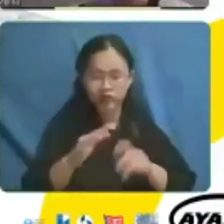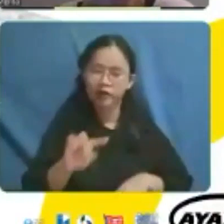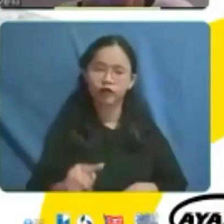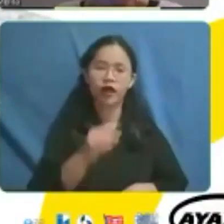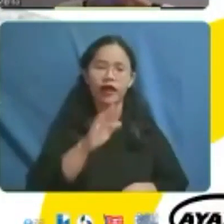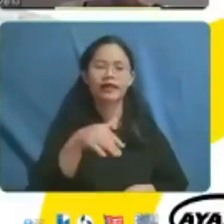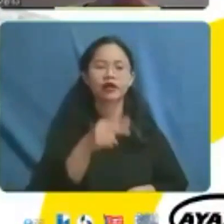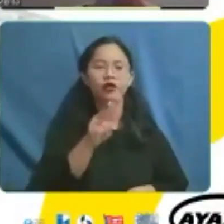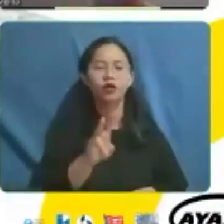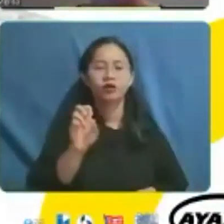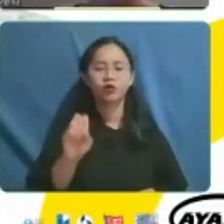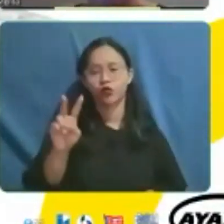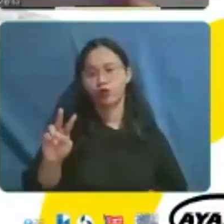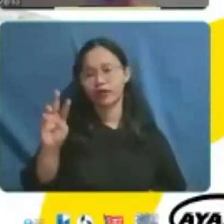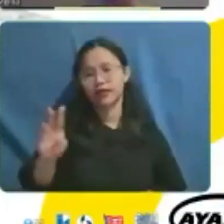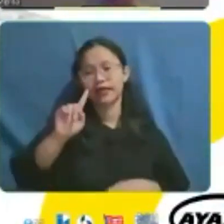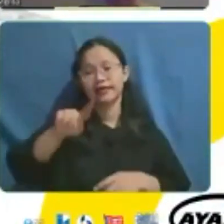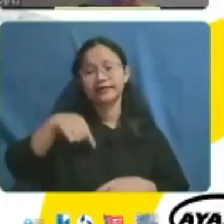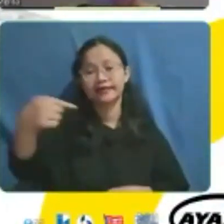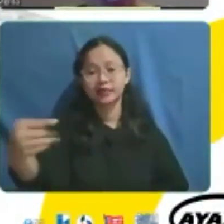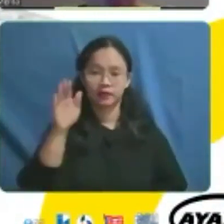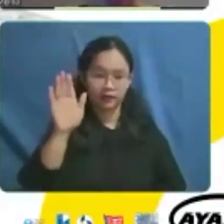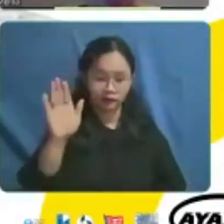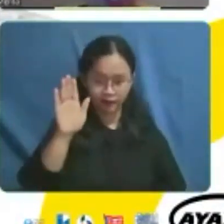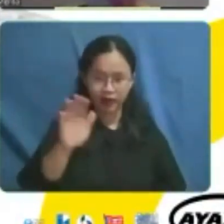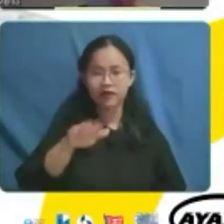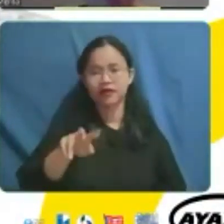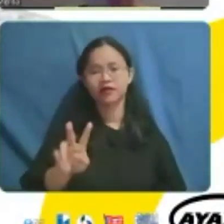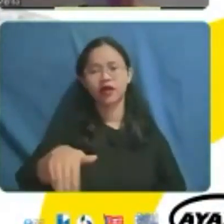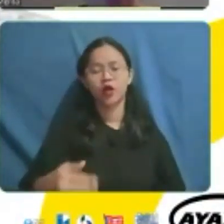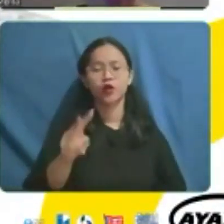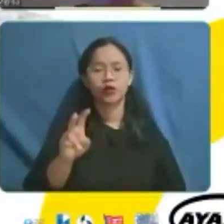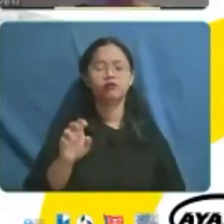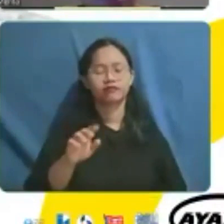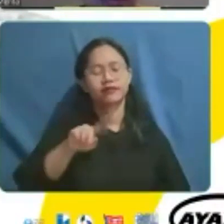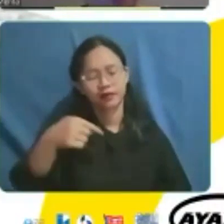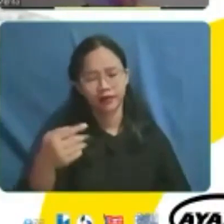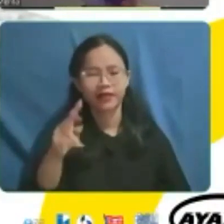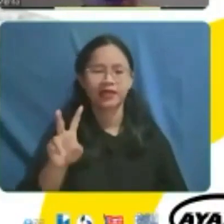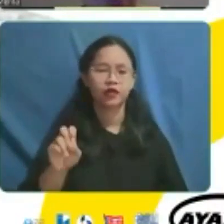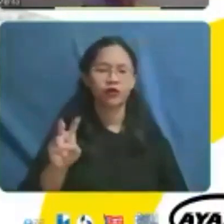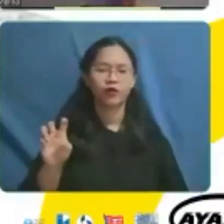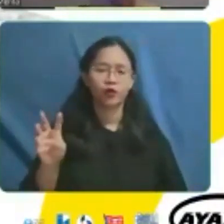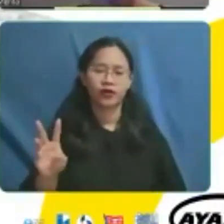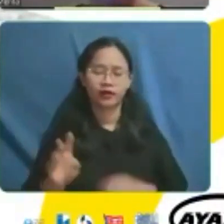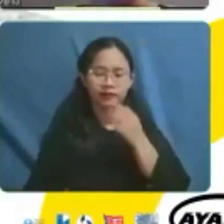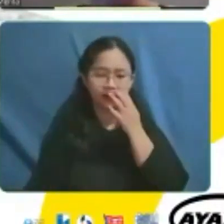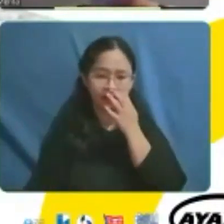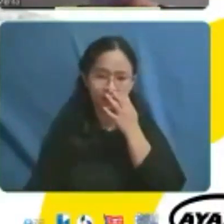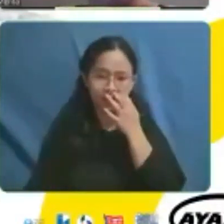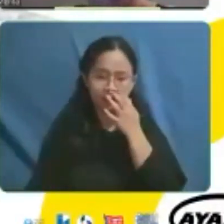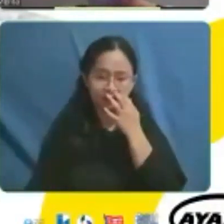So it's really clear that climate change and when we're thinking about this, climate health is really public